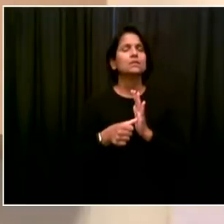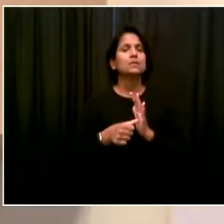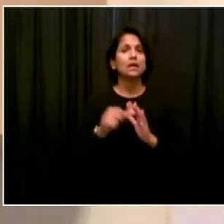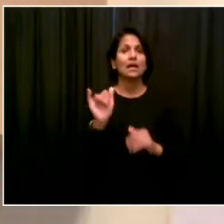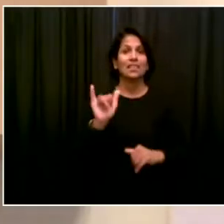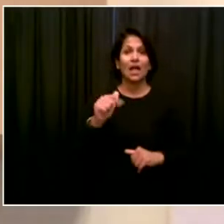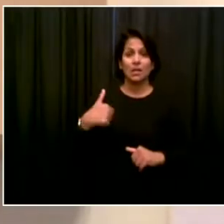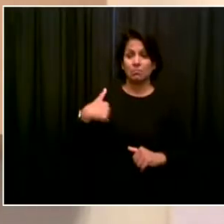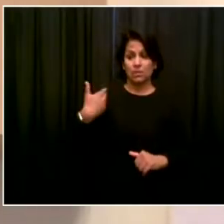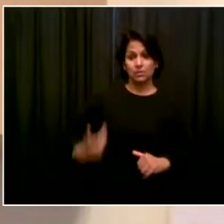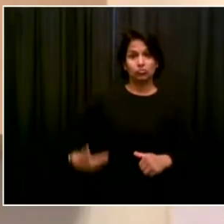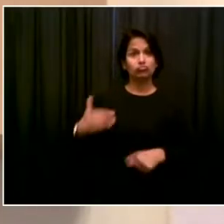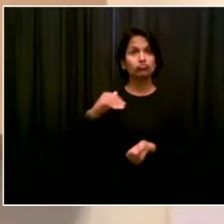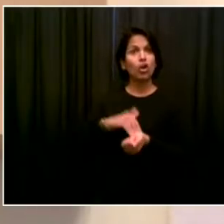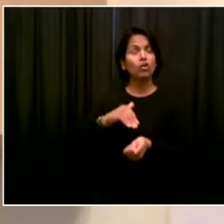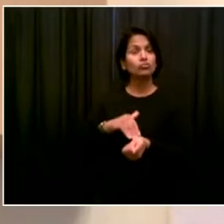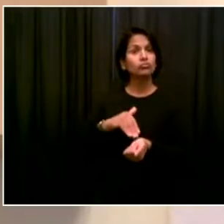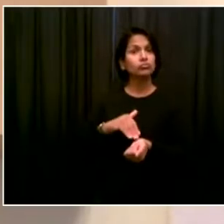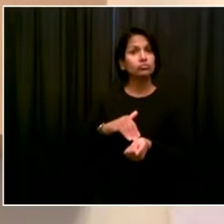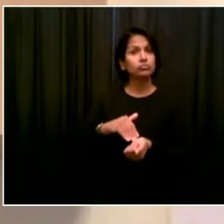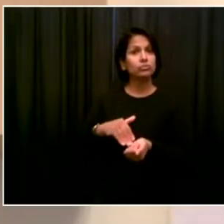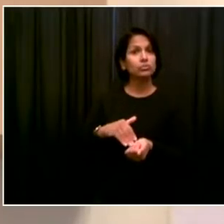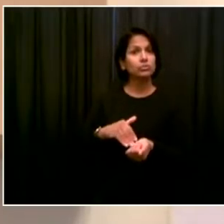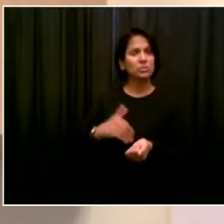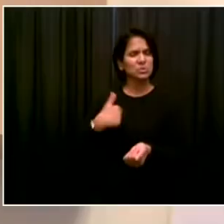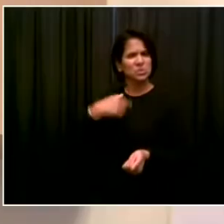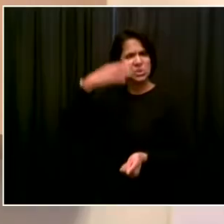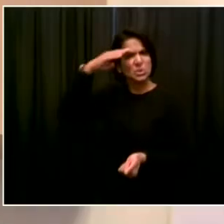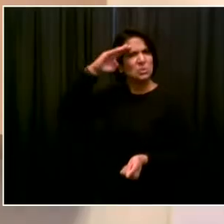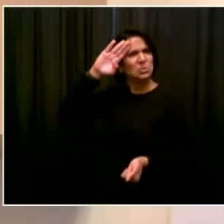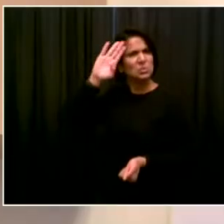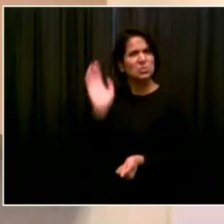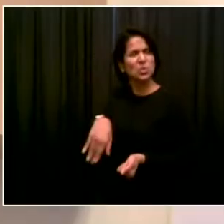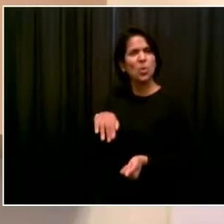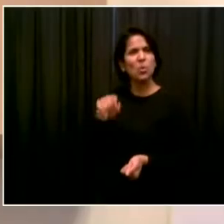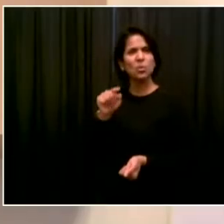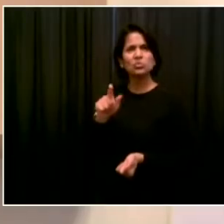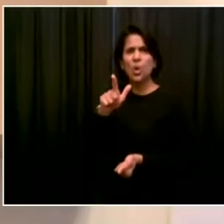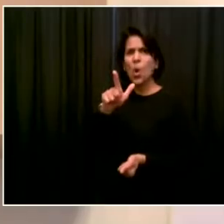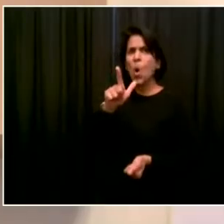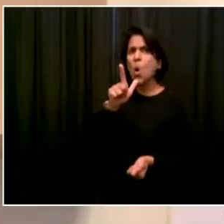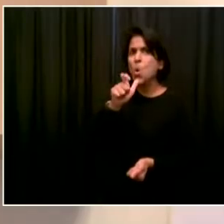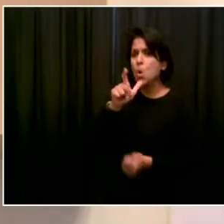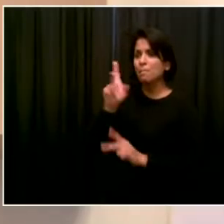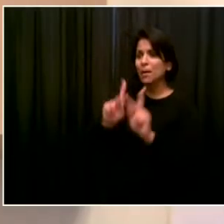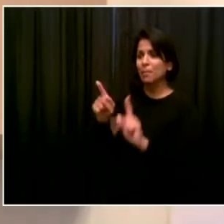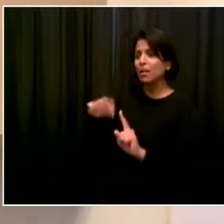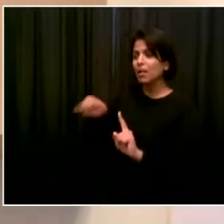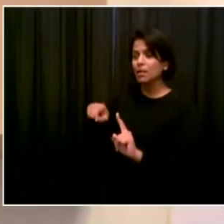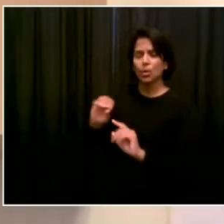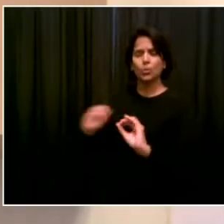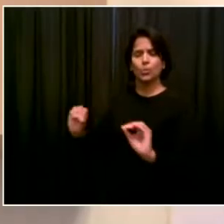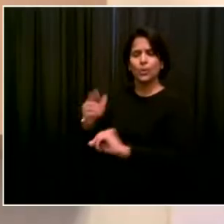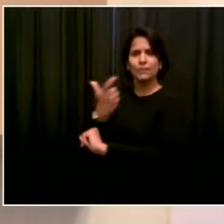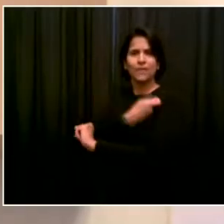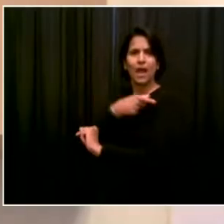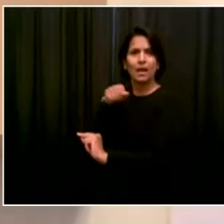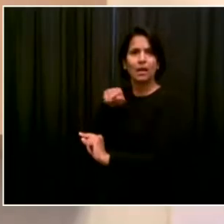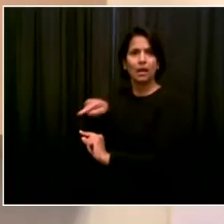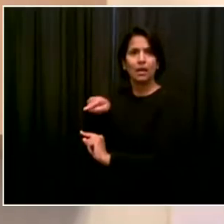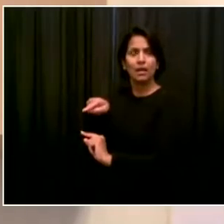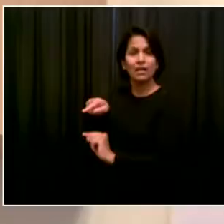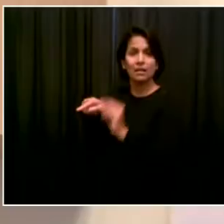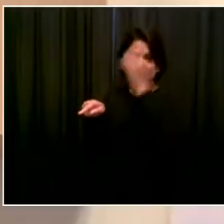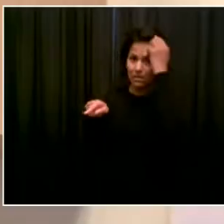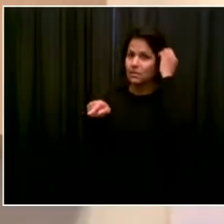watching and seeing those who are unvaccinated 29 times more likely to be hospitalized, 11 times more likely to die